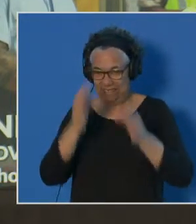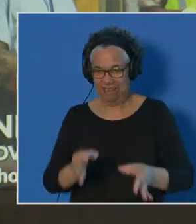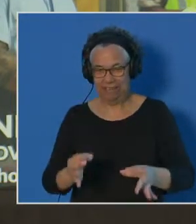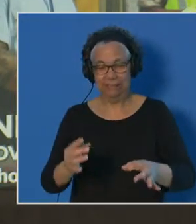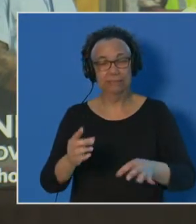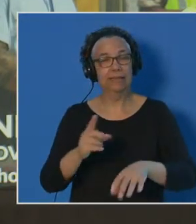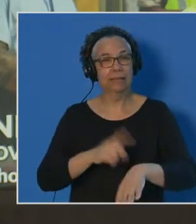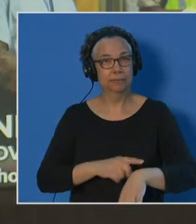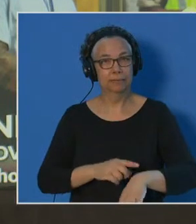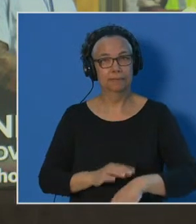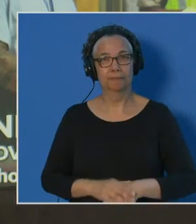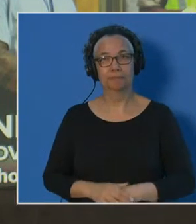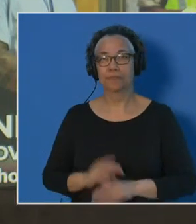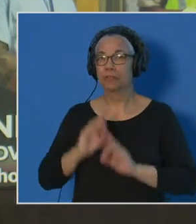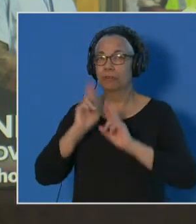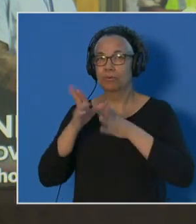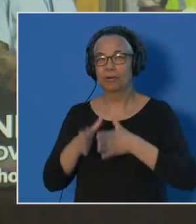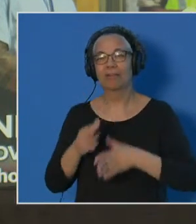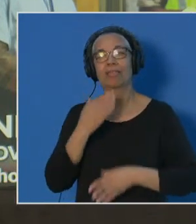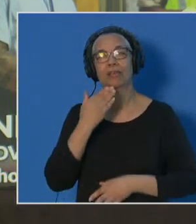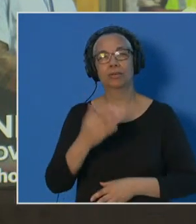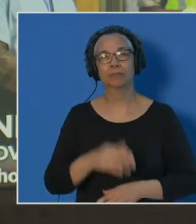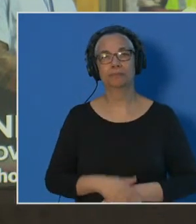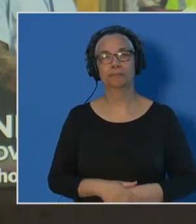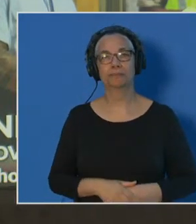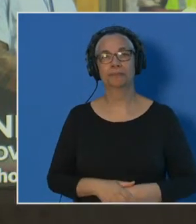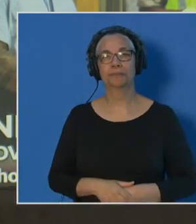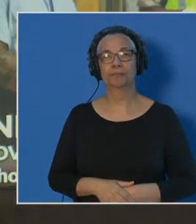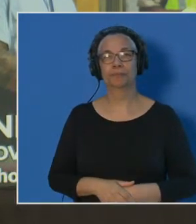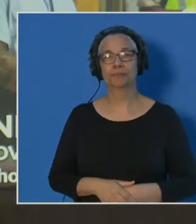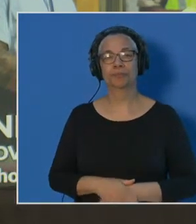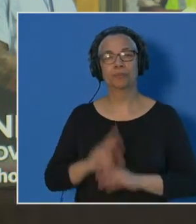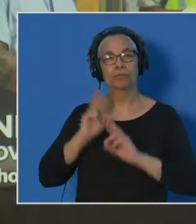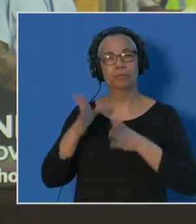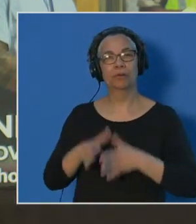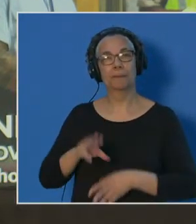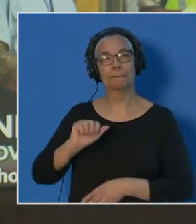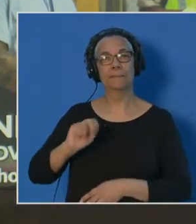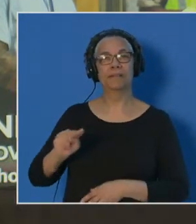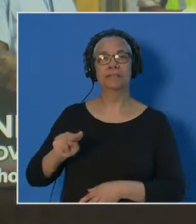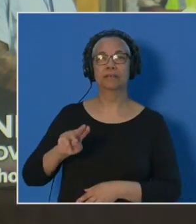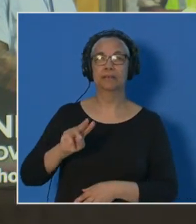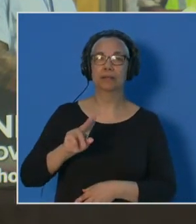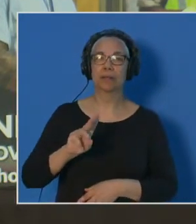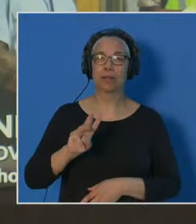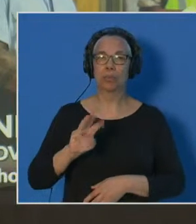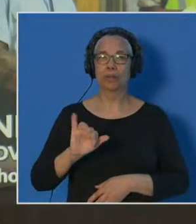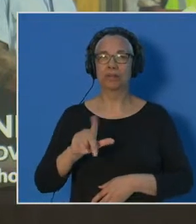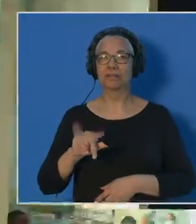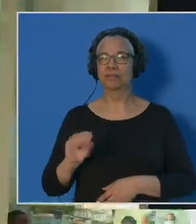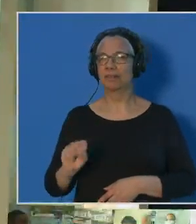not. Thank you. Minister Kim Wilson, I've received